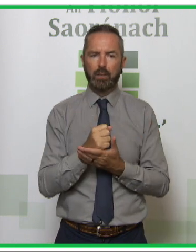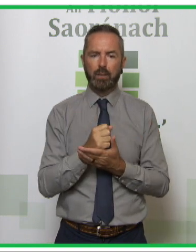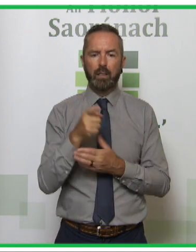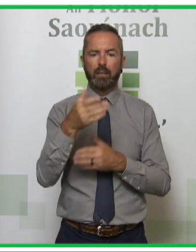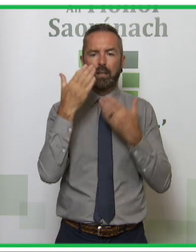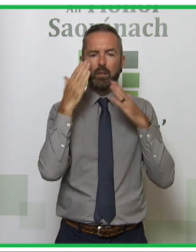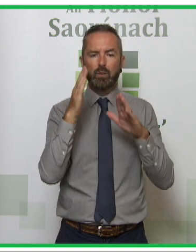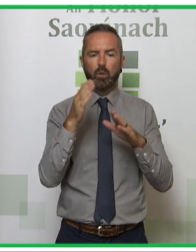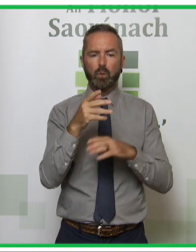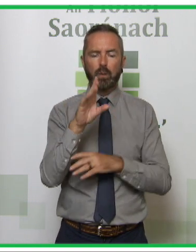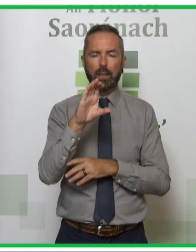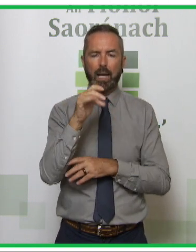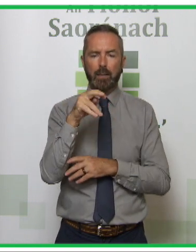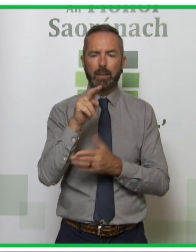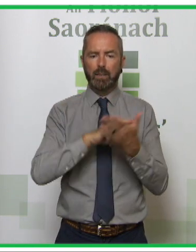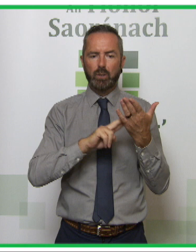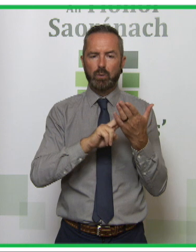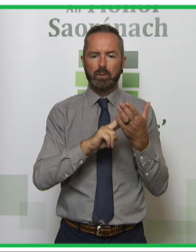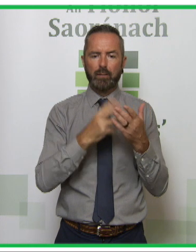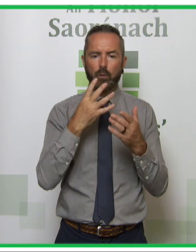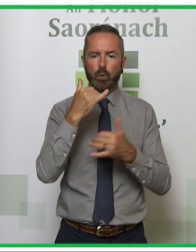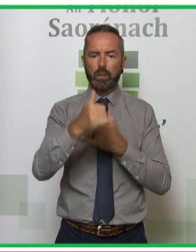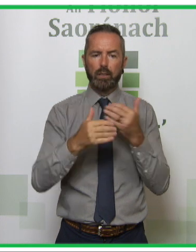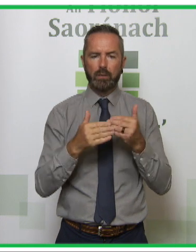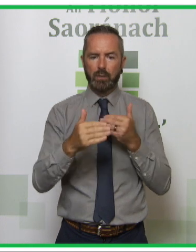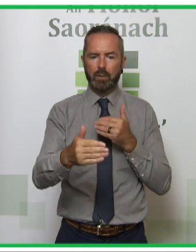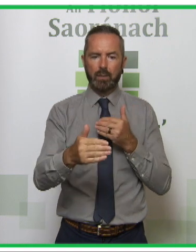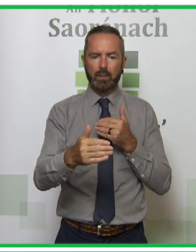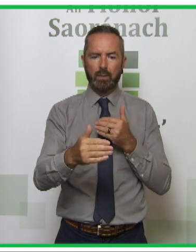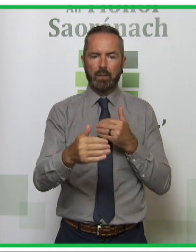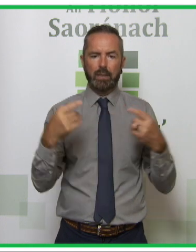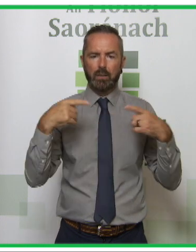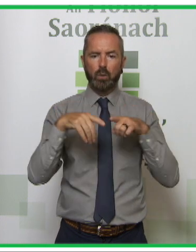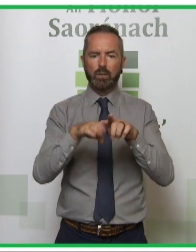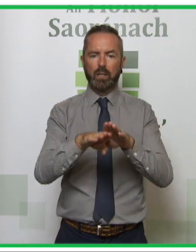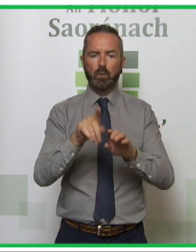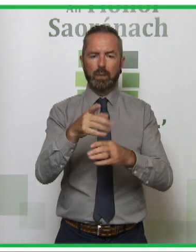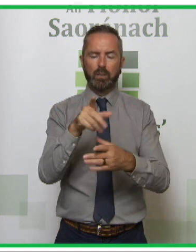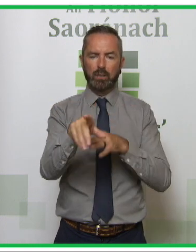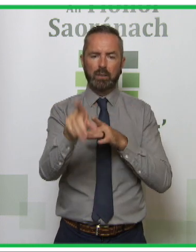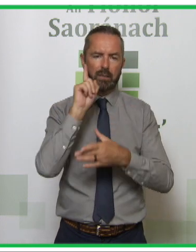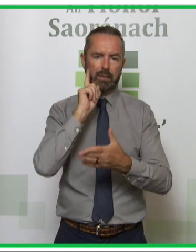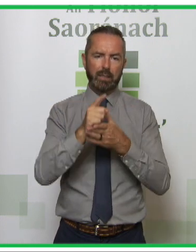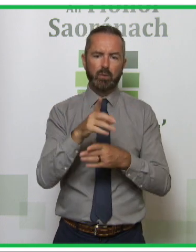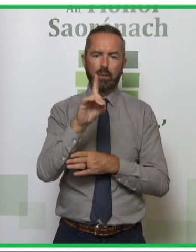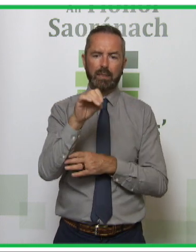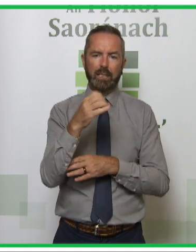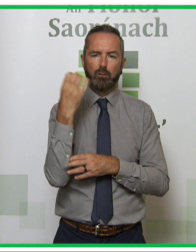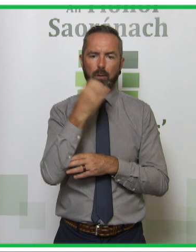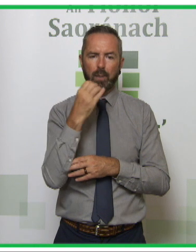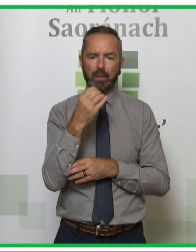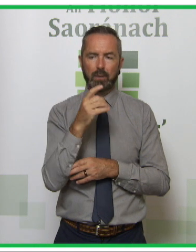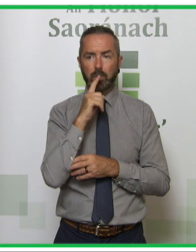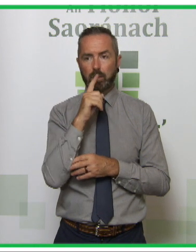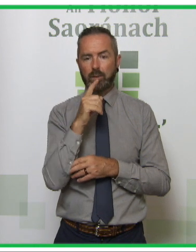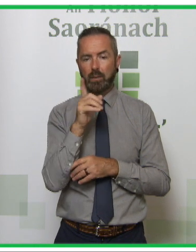period. This coincided with their choice to decriminalise cannabis use. It's not as simple as saying that decriminalisation caused this, but it's